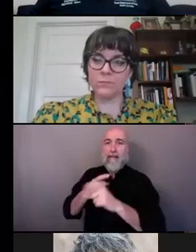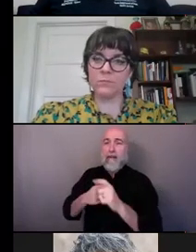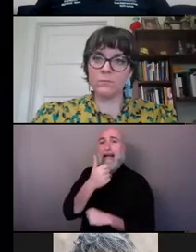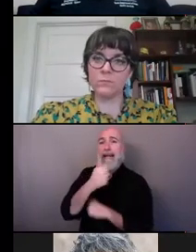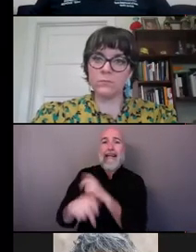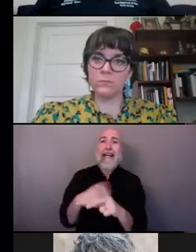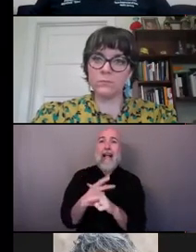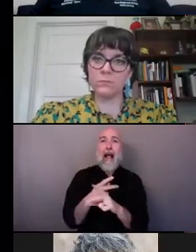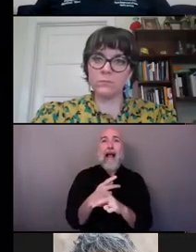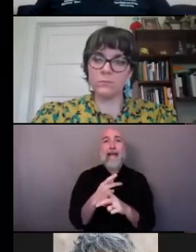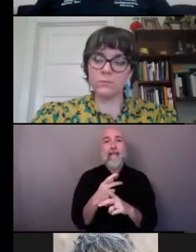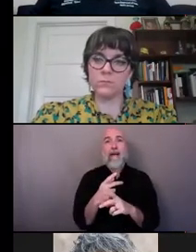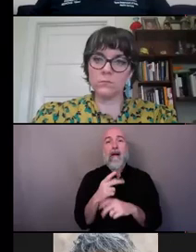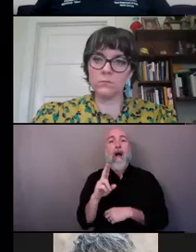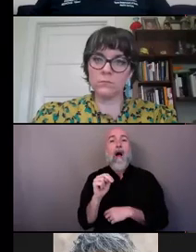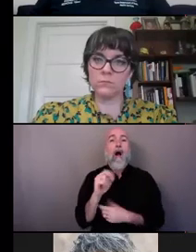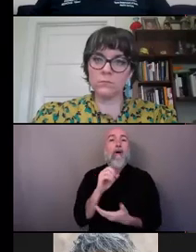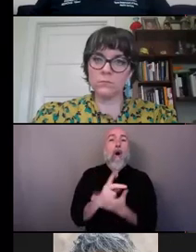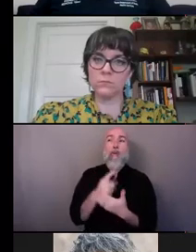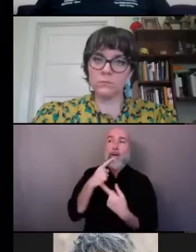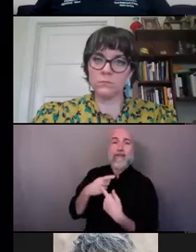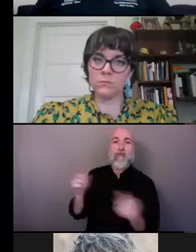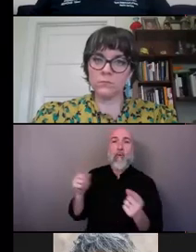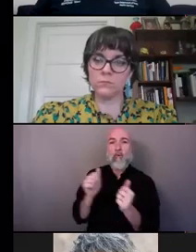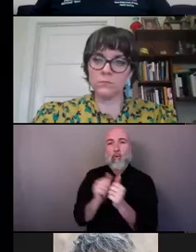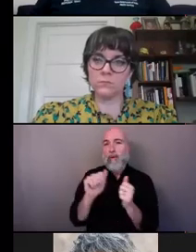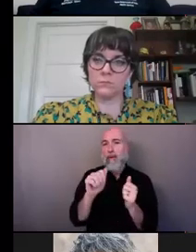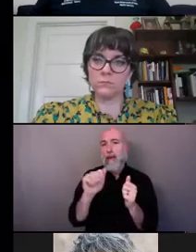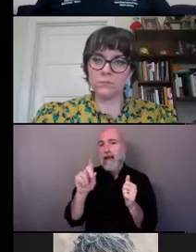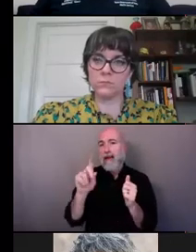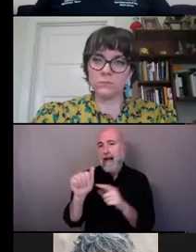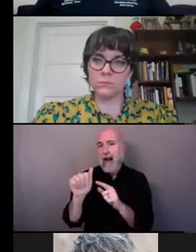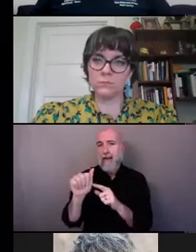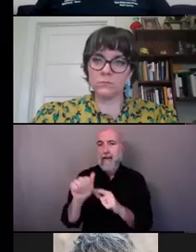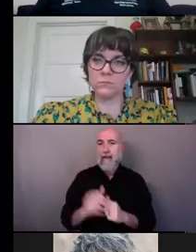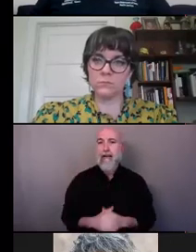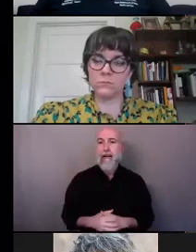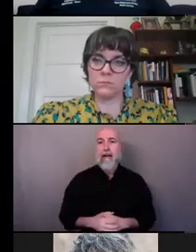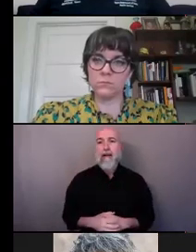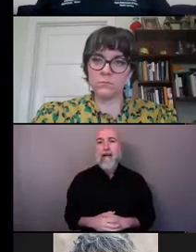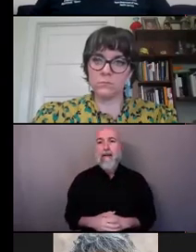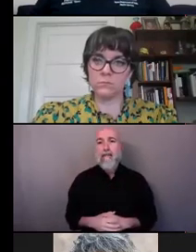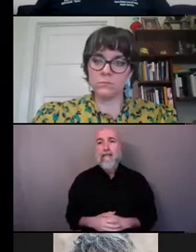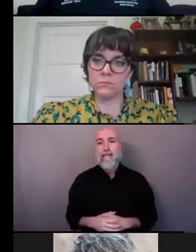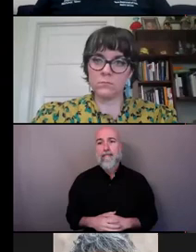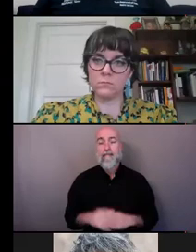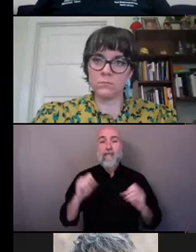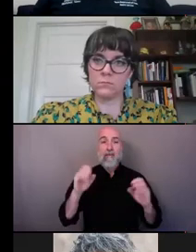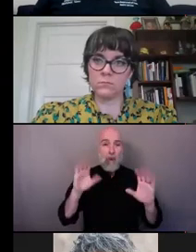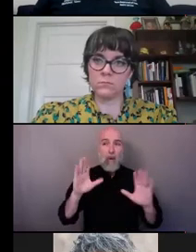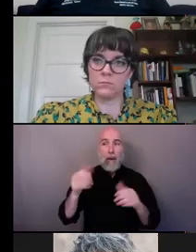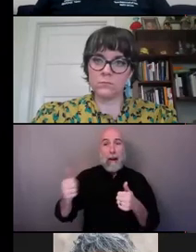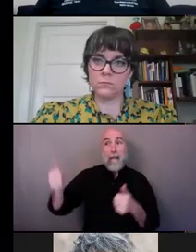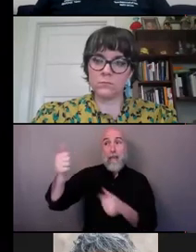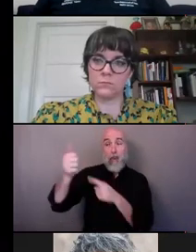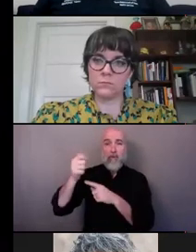of unauthorized disclosure under the Americans with Disabilities Act. So employers should be prepared to